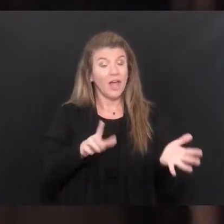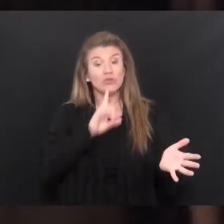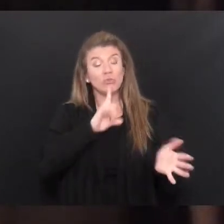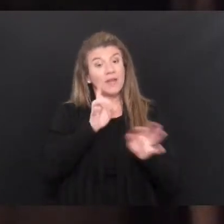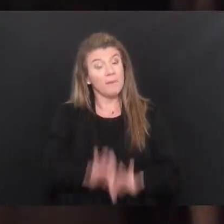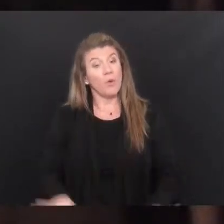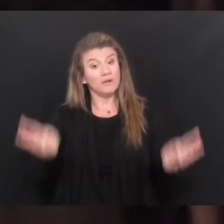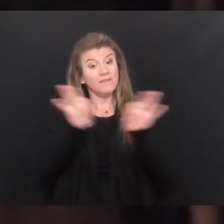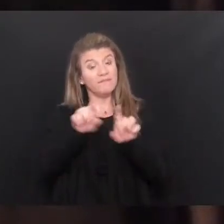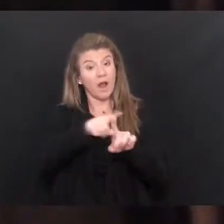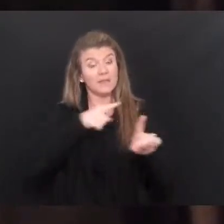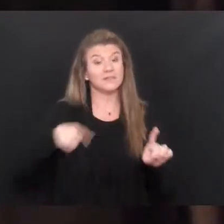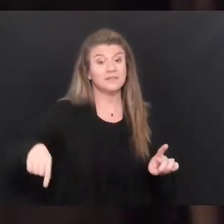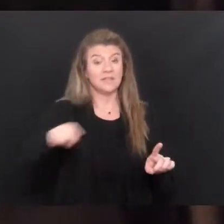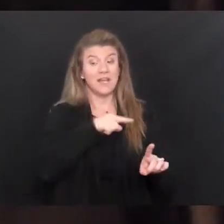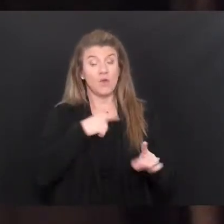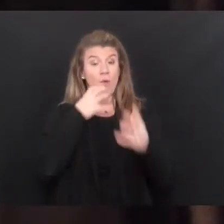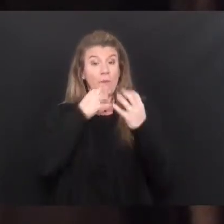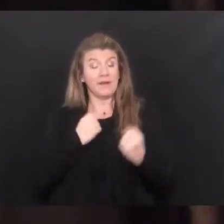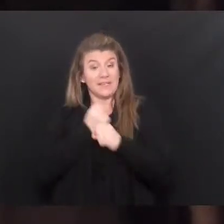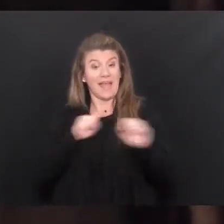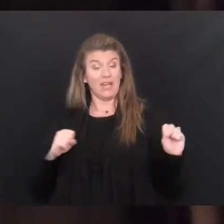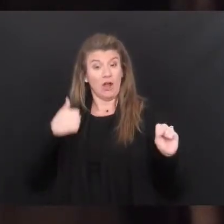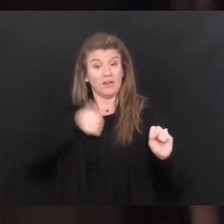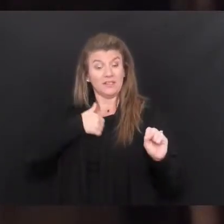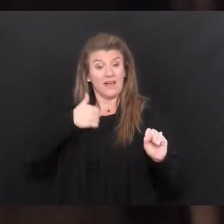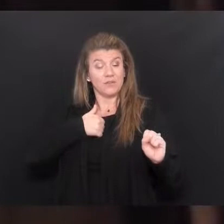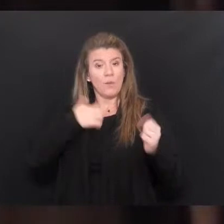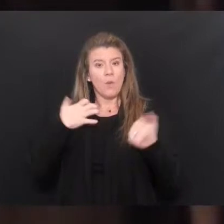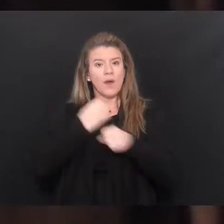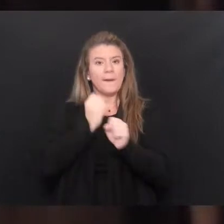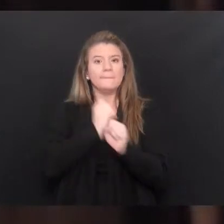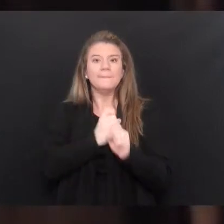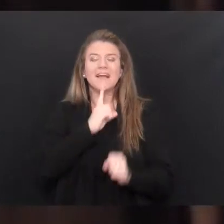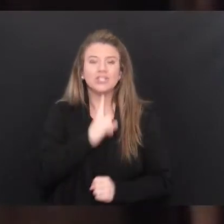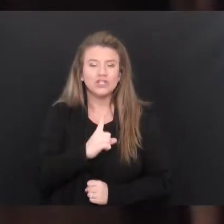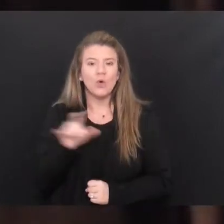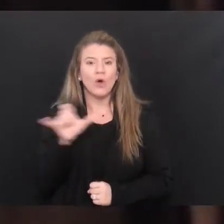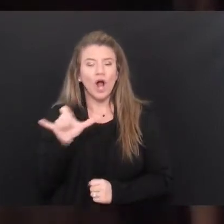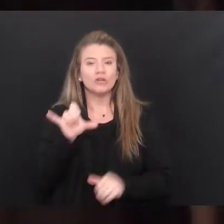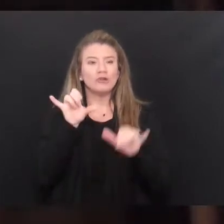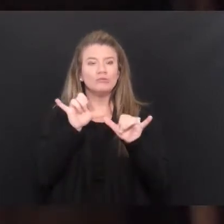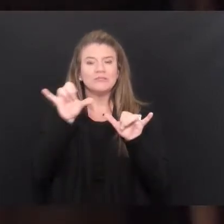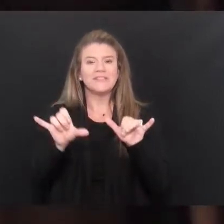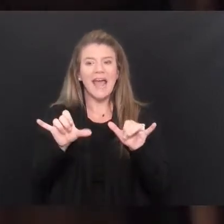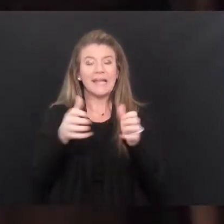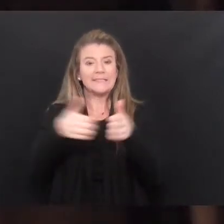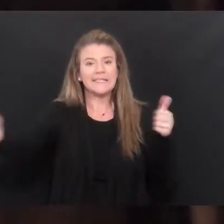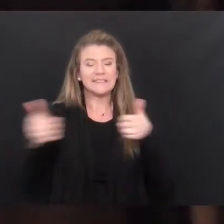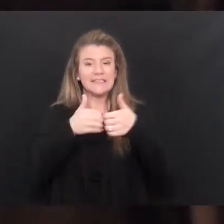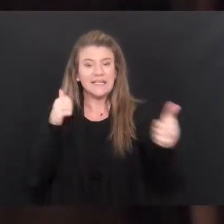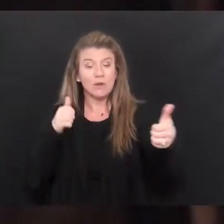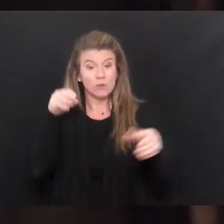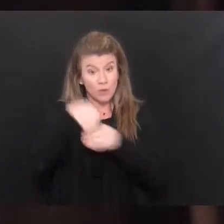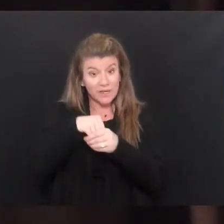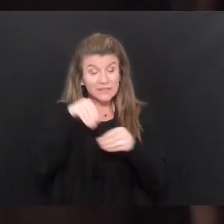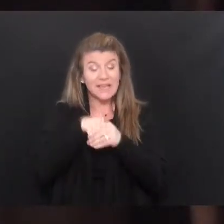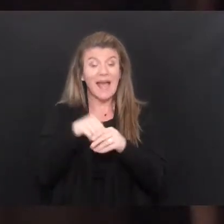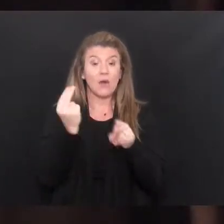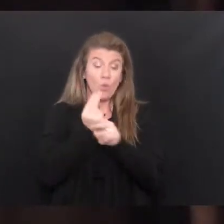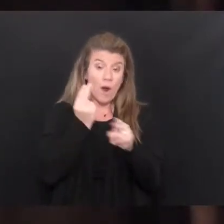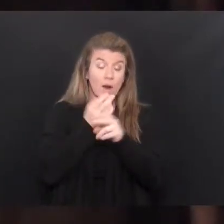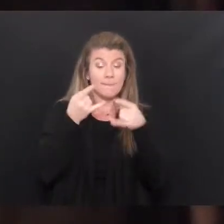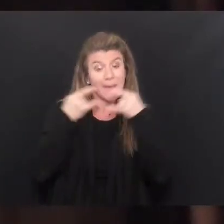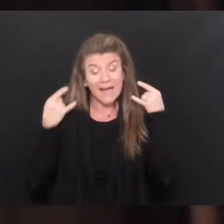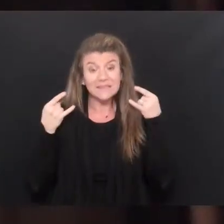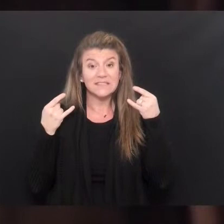as we are, protecting ourselves, making sure that we are staying, distance when we're inside with masks